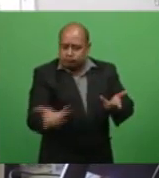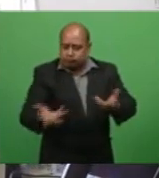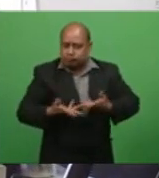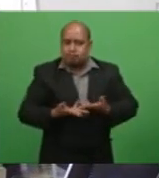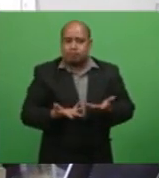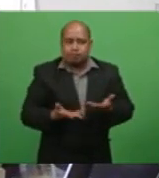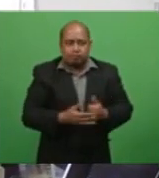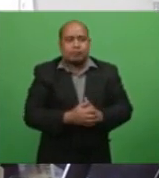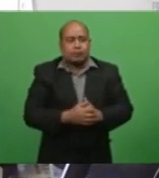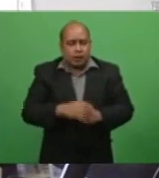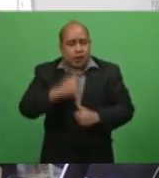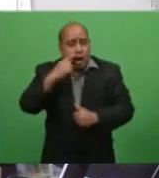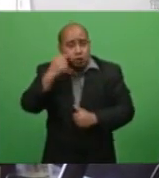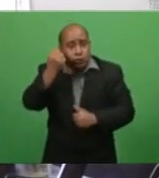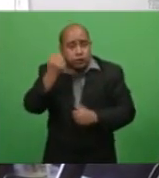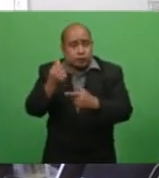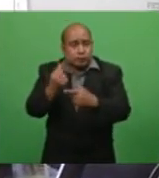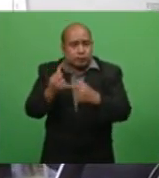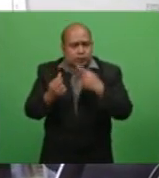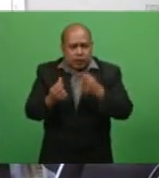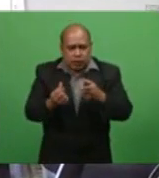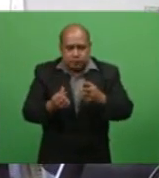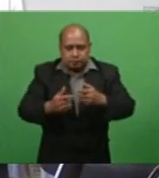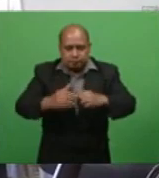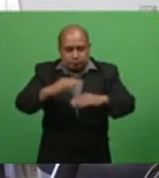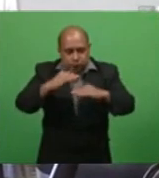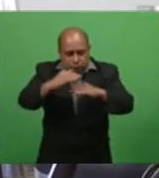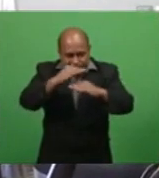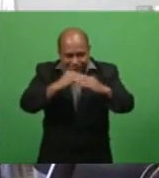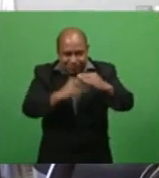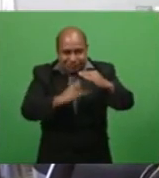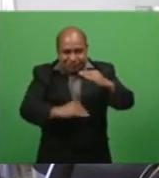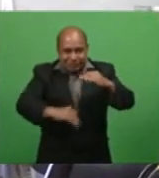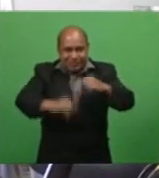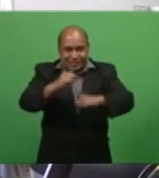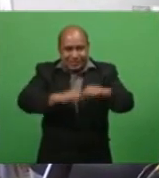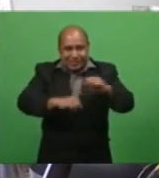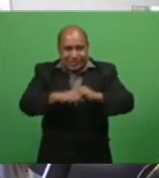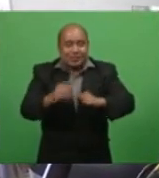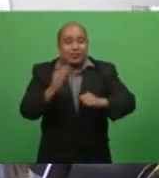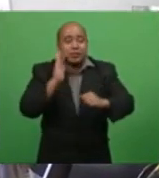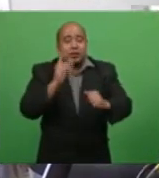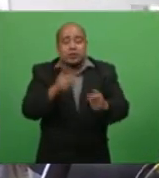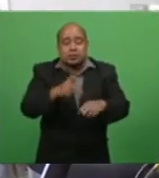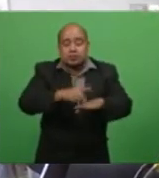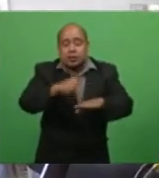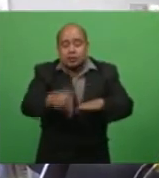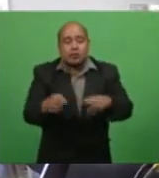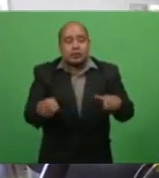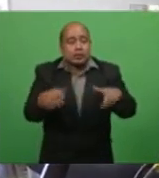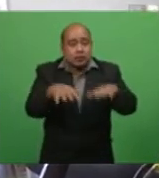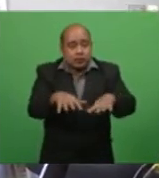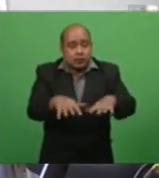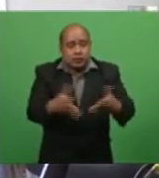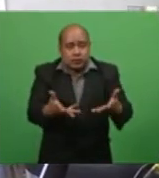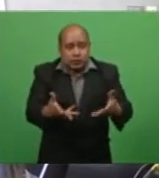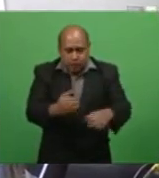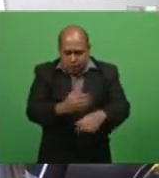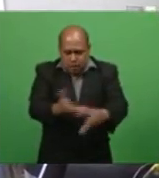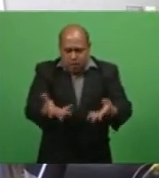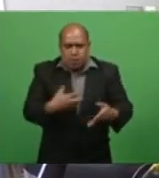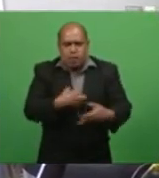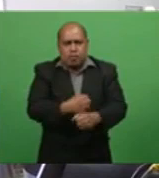that the party leader has authority only when parliamentary matters are concerned. I lead the parliamentary